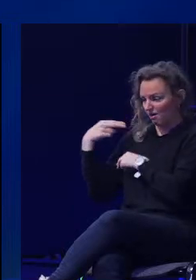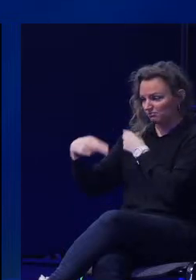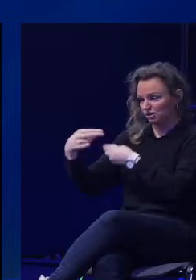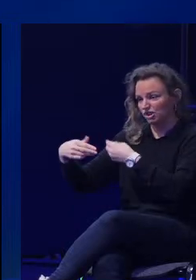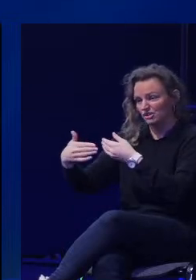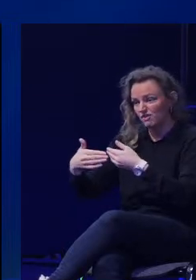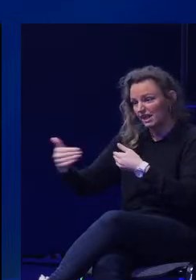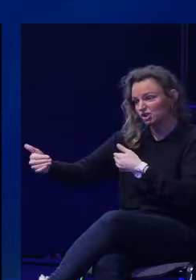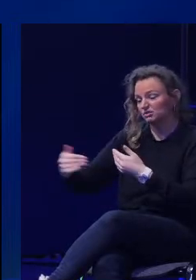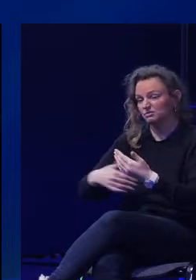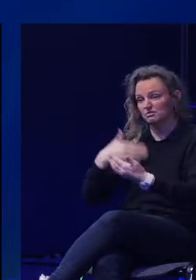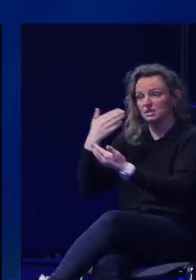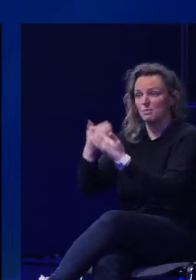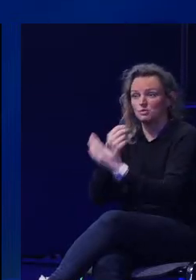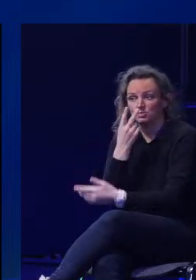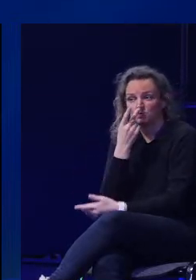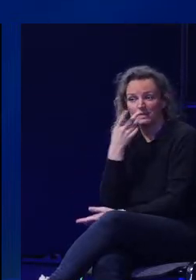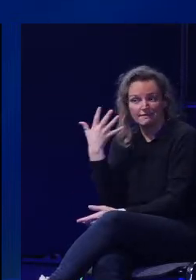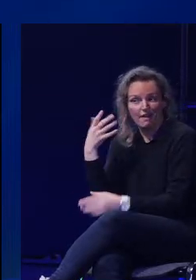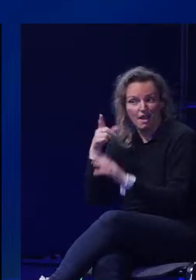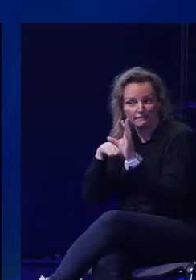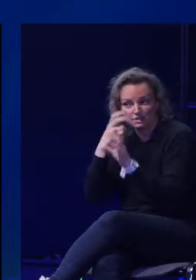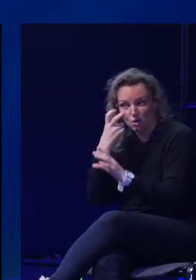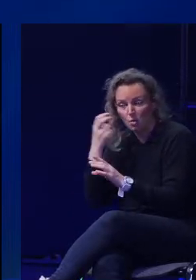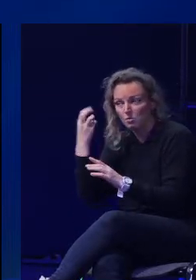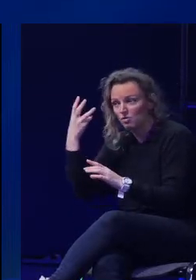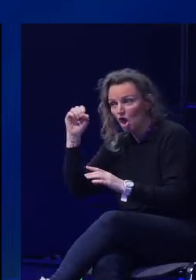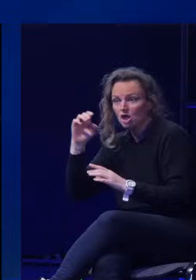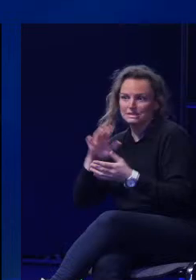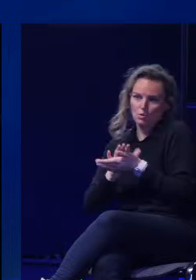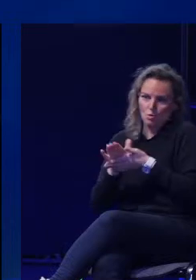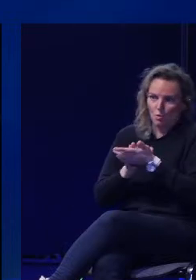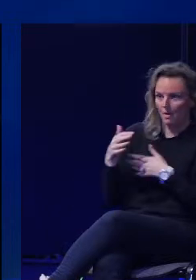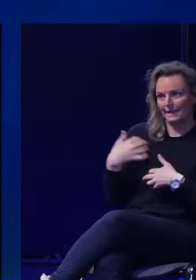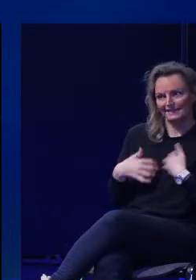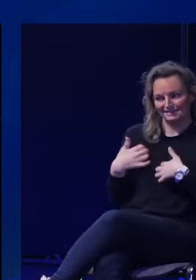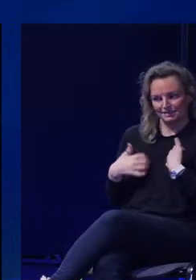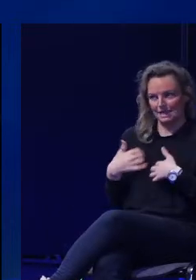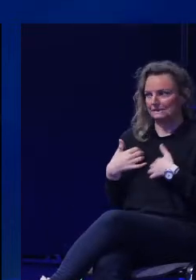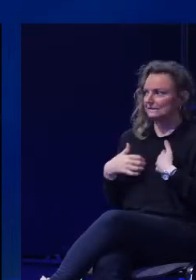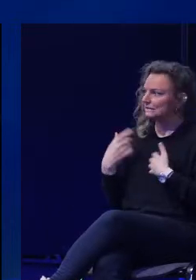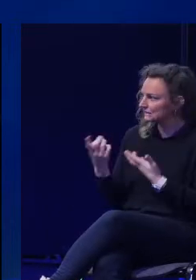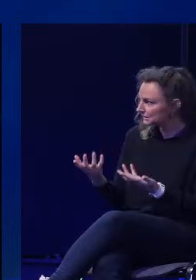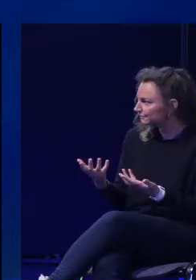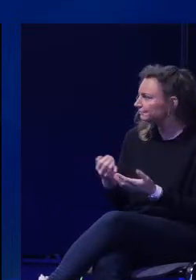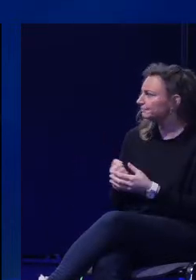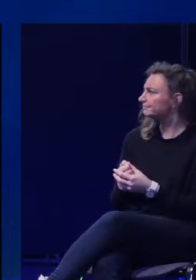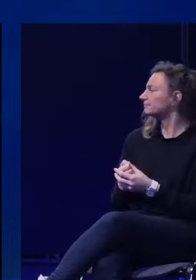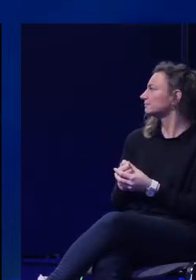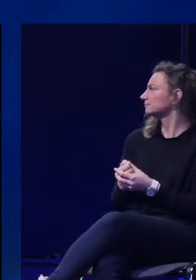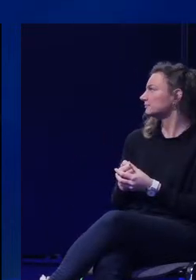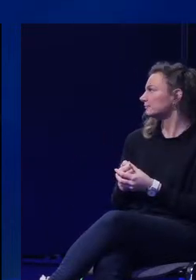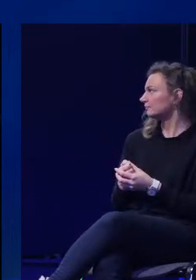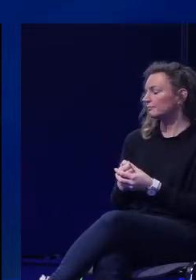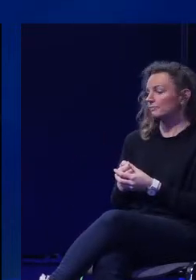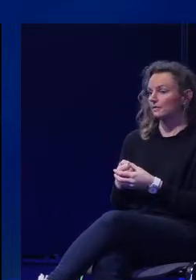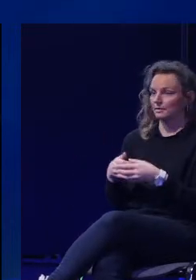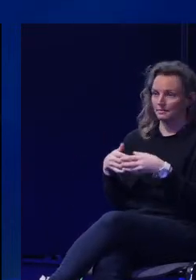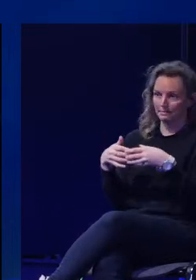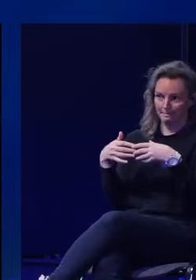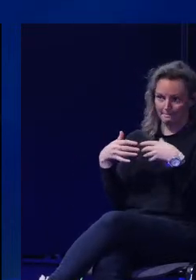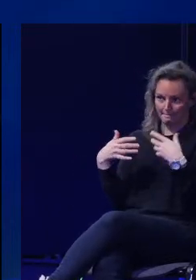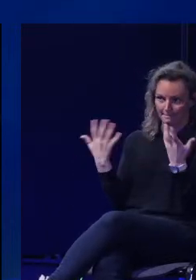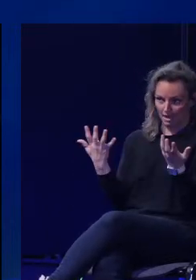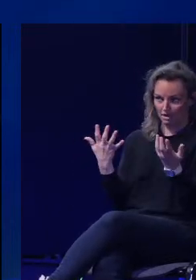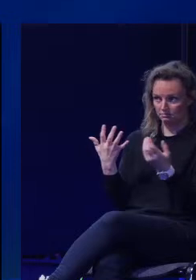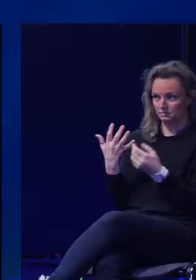to like 25 or 30, will say that they're very excited about it. They probably feel quite at home. But I will just take the liberty of speaking